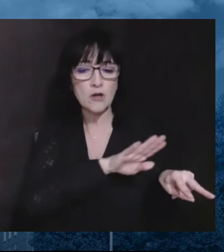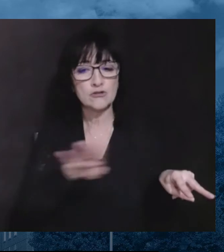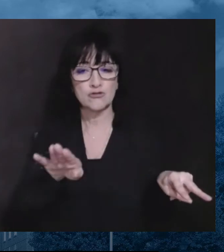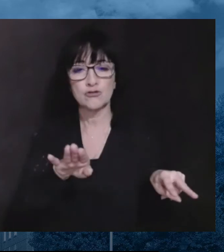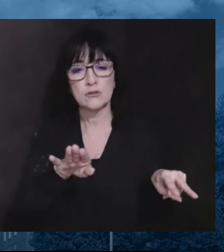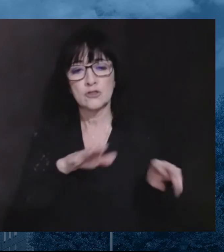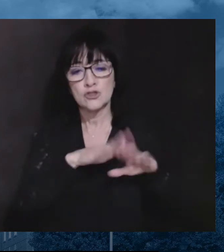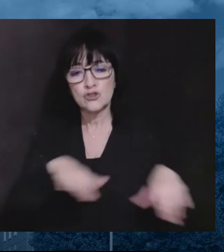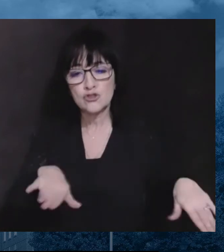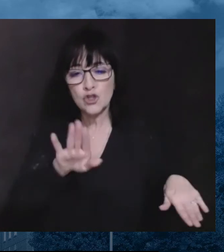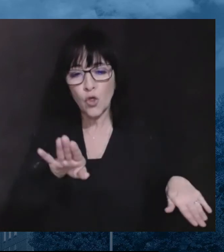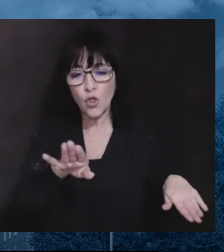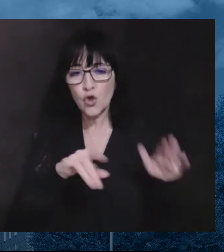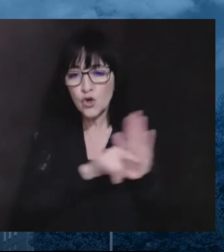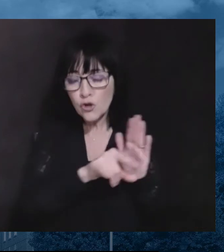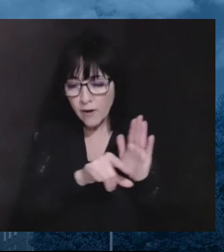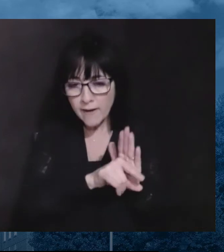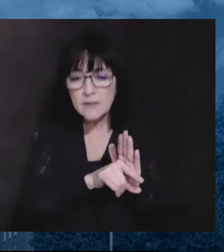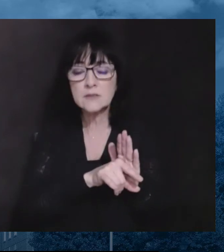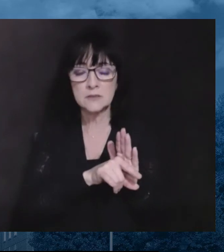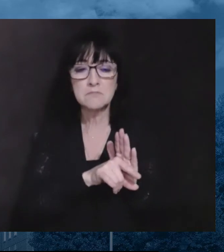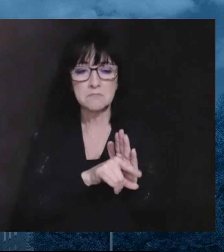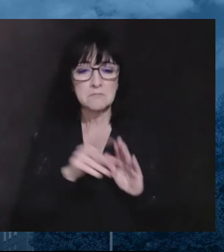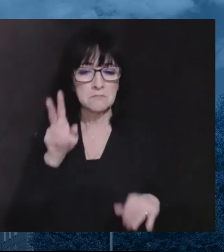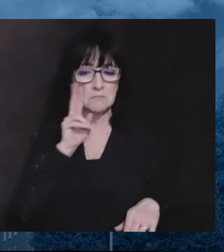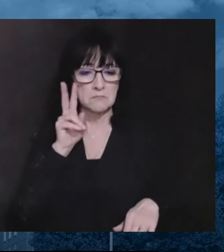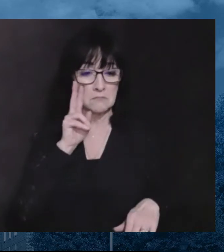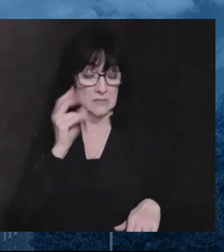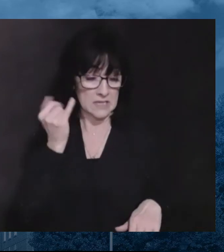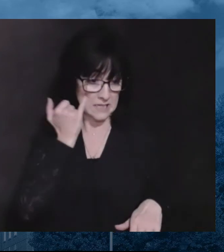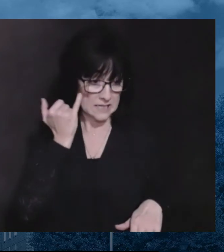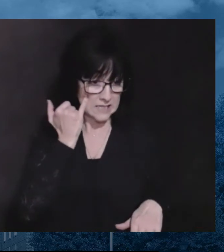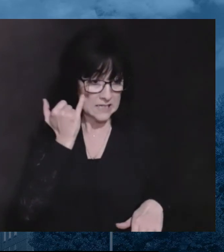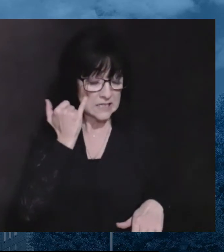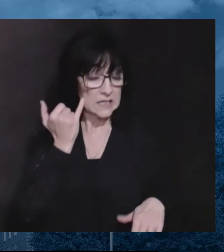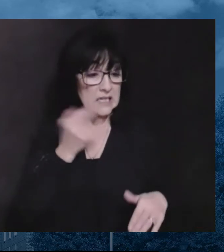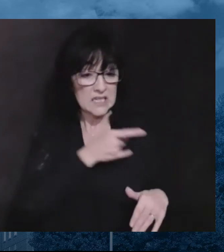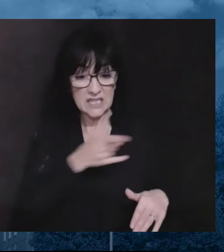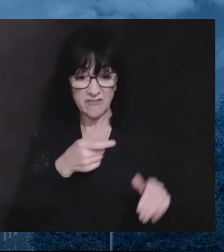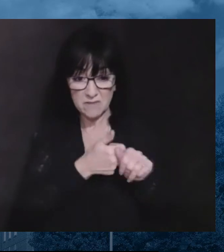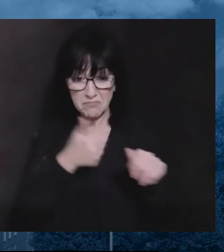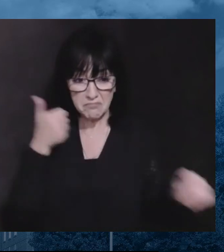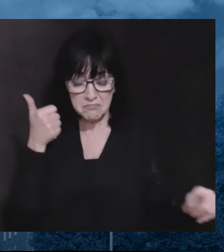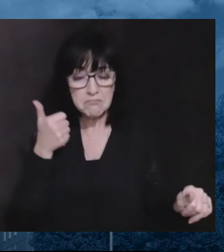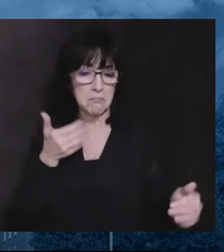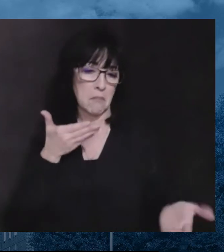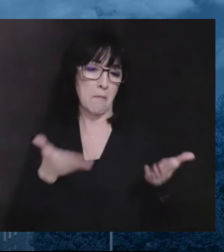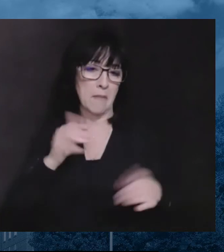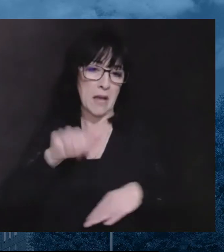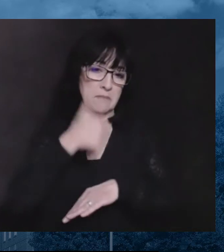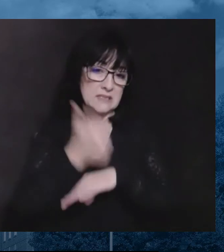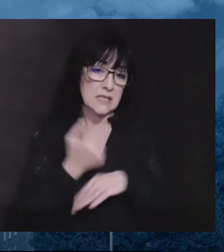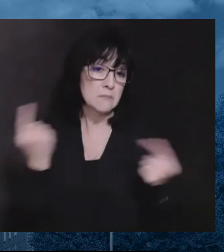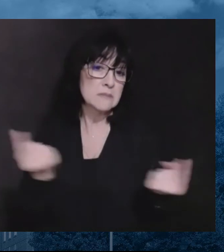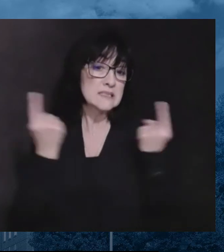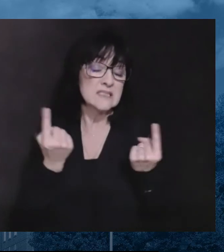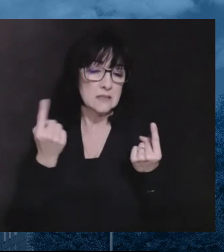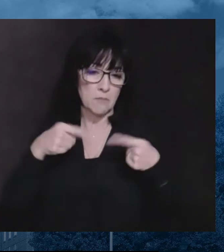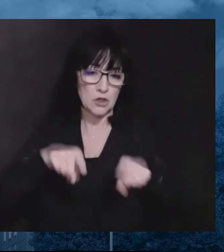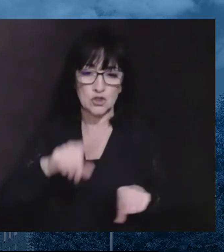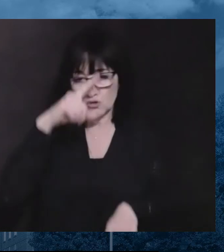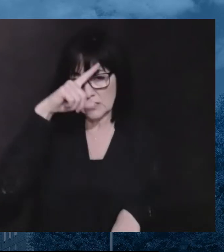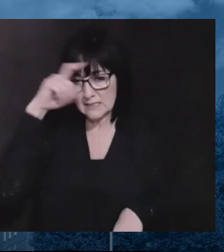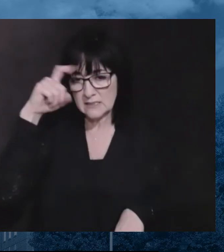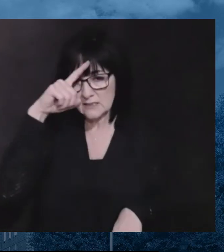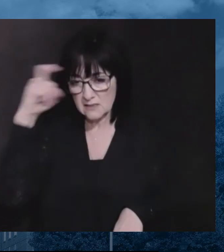planning, hopefully, that something might be able to occur during the summer. And so we are alert to that unfinished